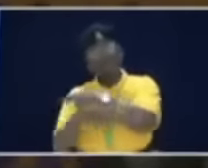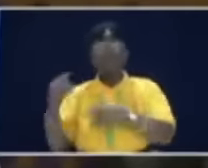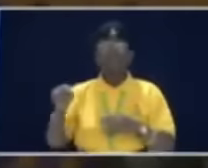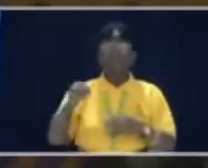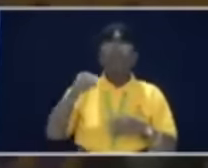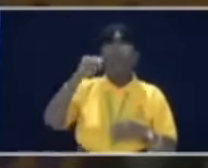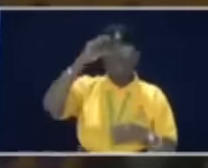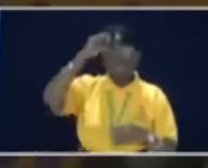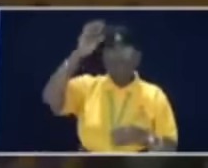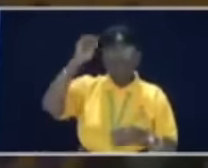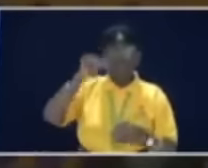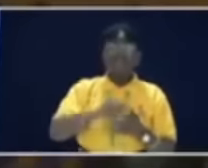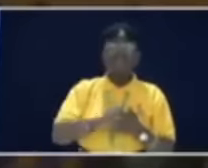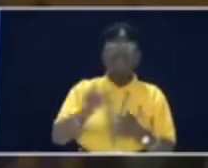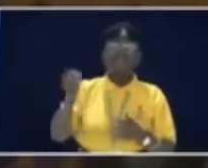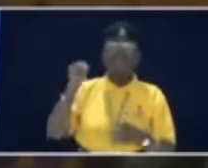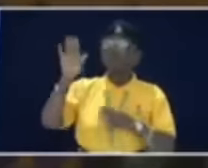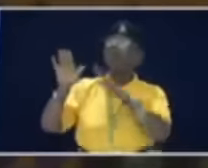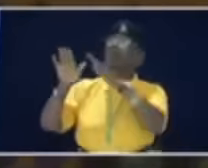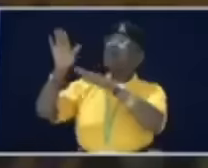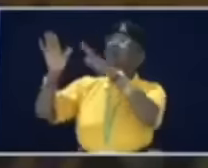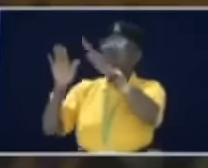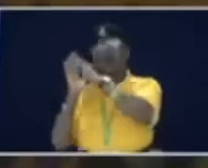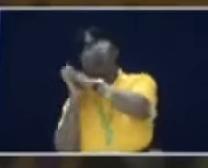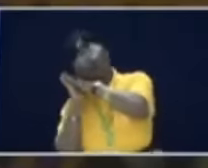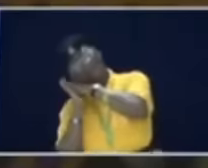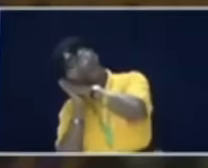It was a double-decker bed.